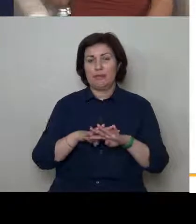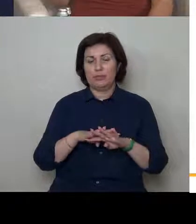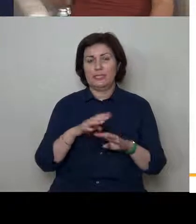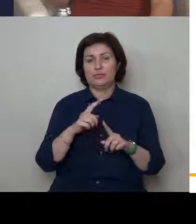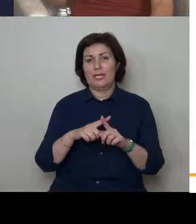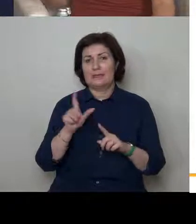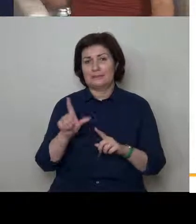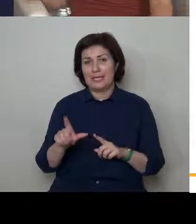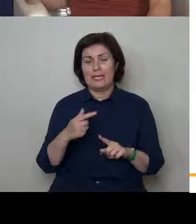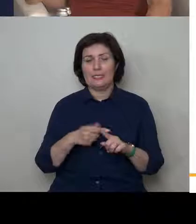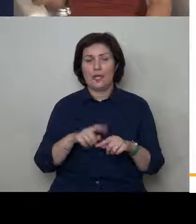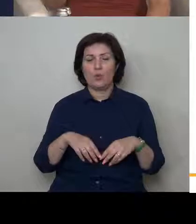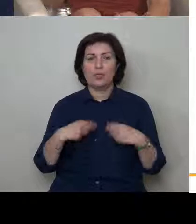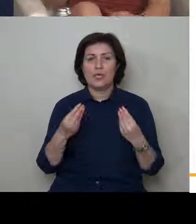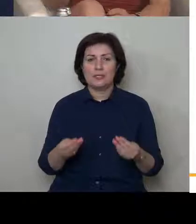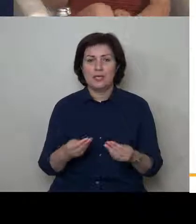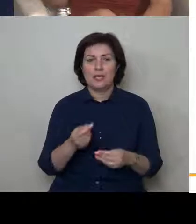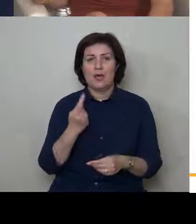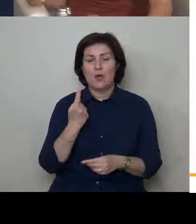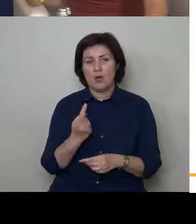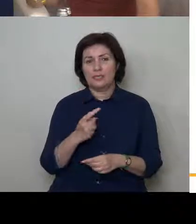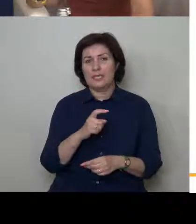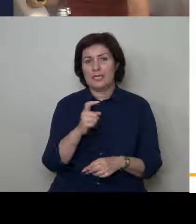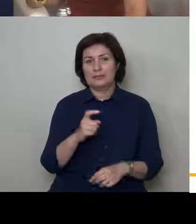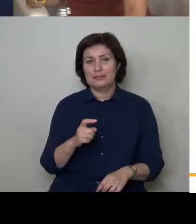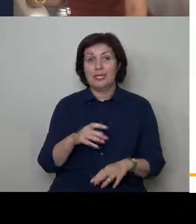Excel tables in this.